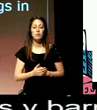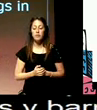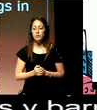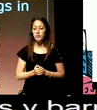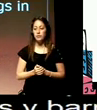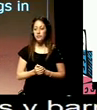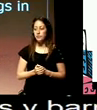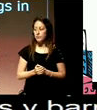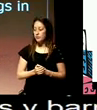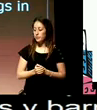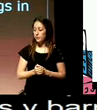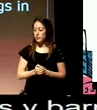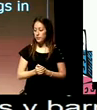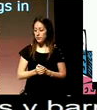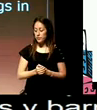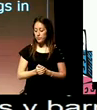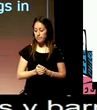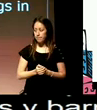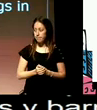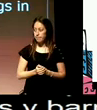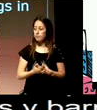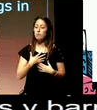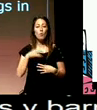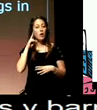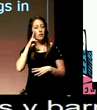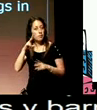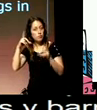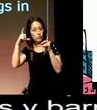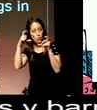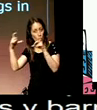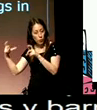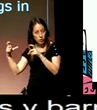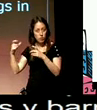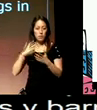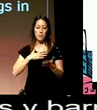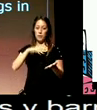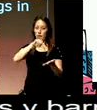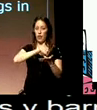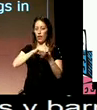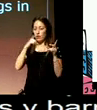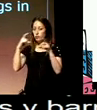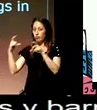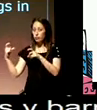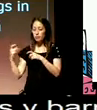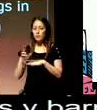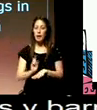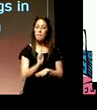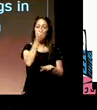Yeah, just some pictures from the town. The first picture is